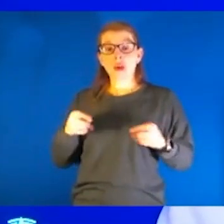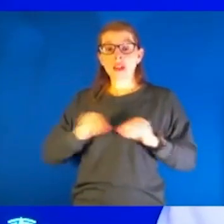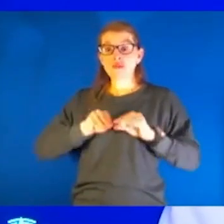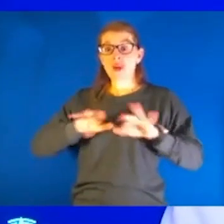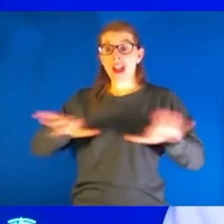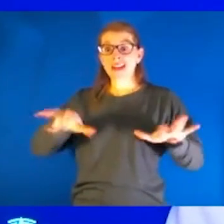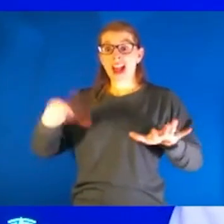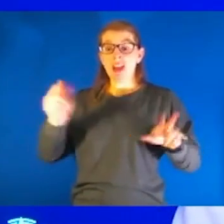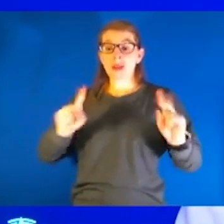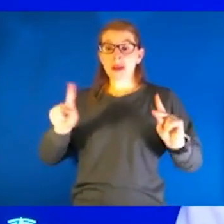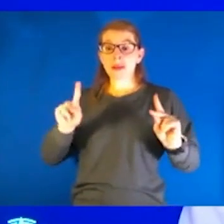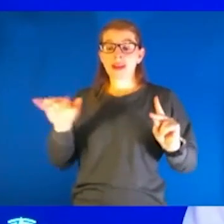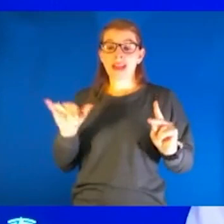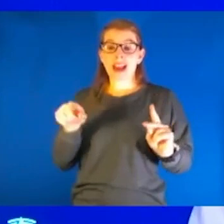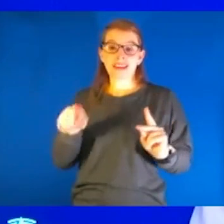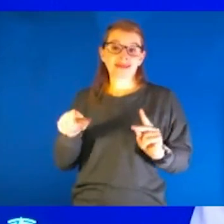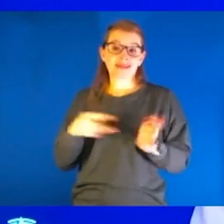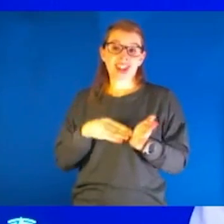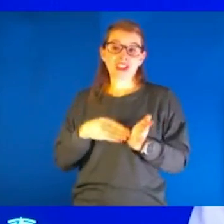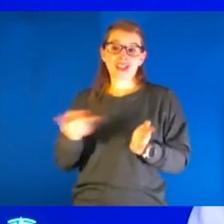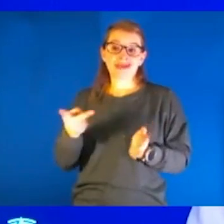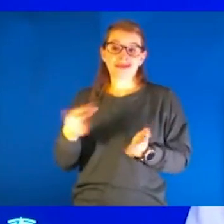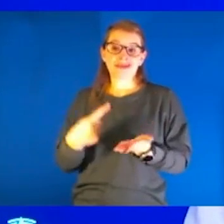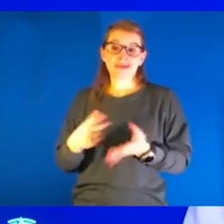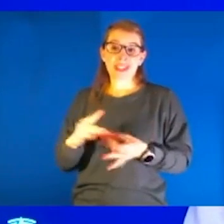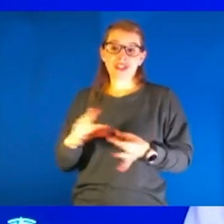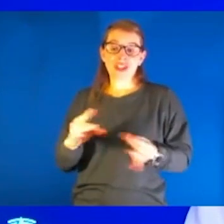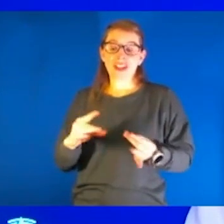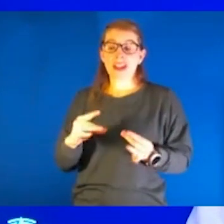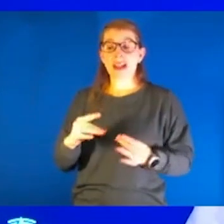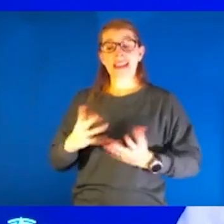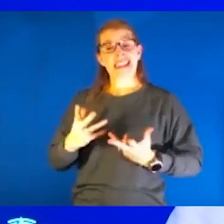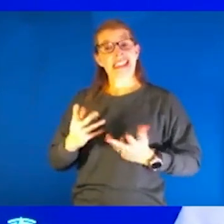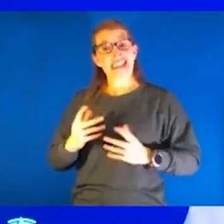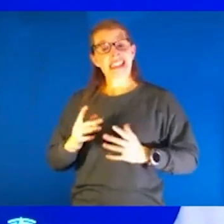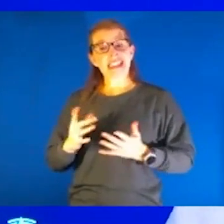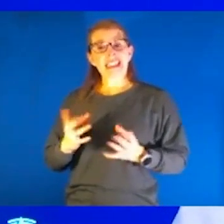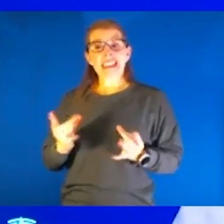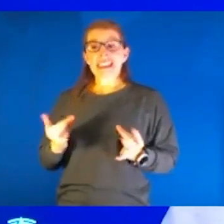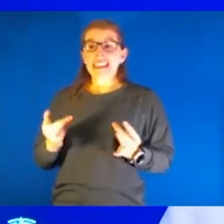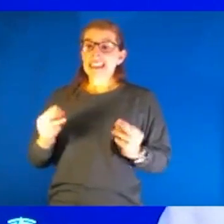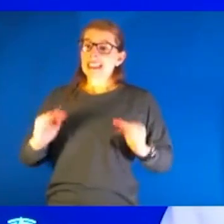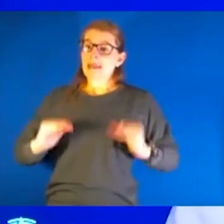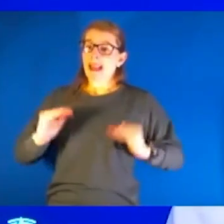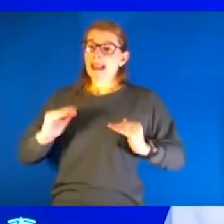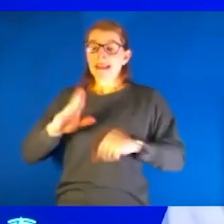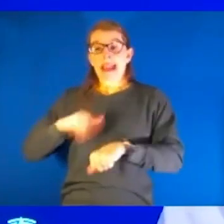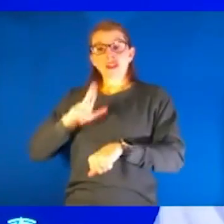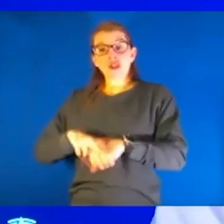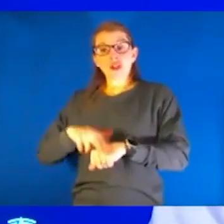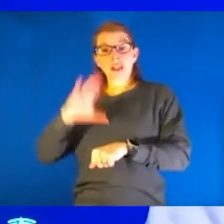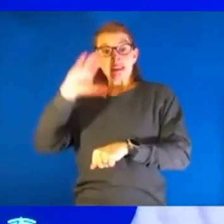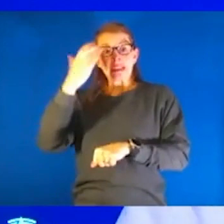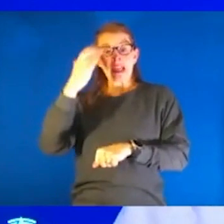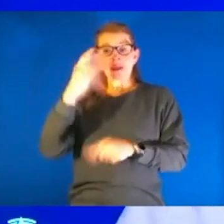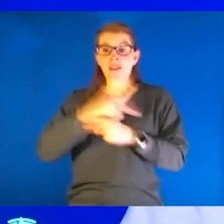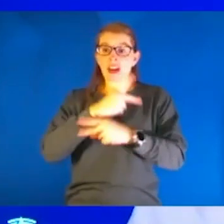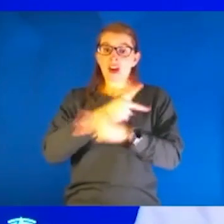Dr. Shoemaker talked about. So it is that delicate balance there. Nature just seems to work that out right